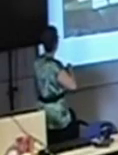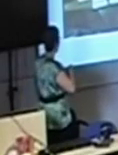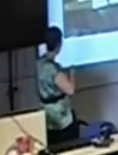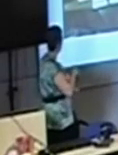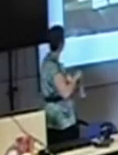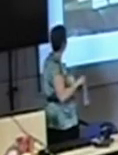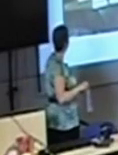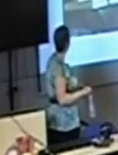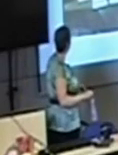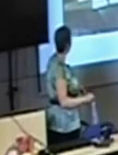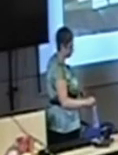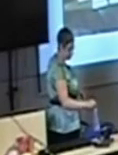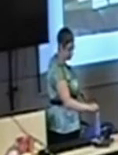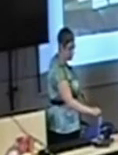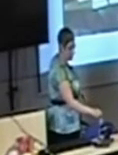22.